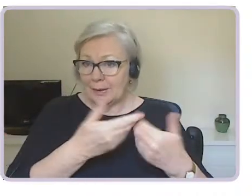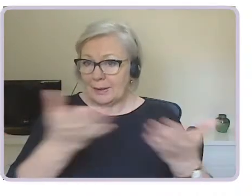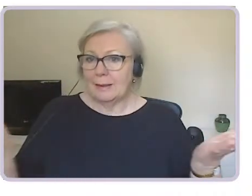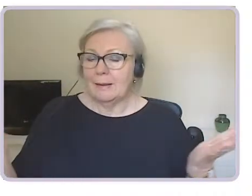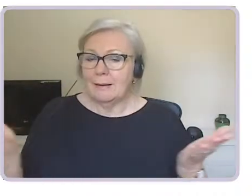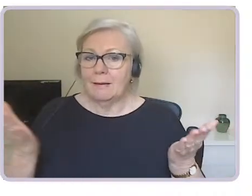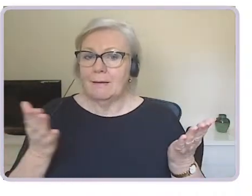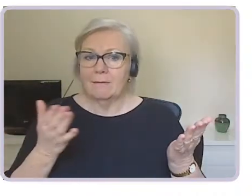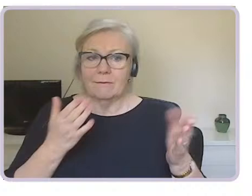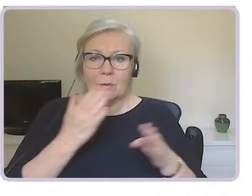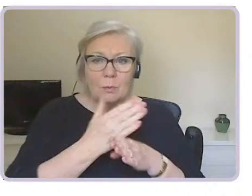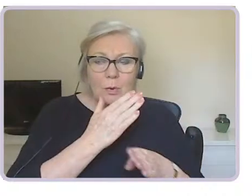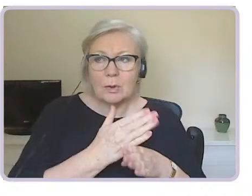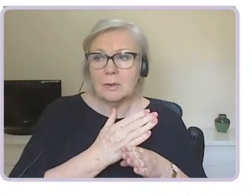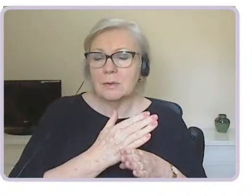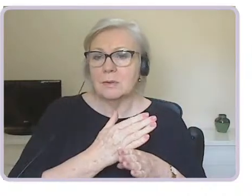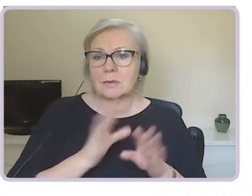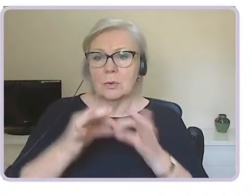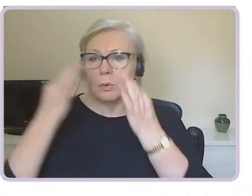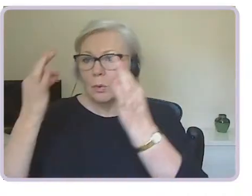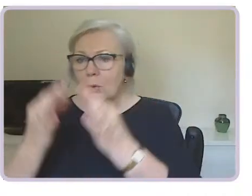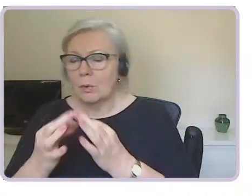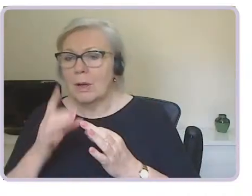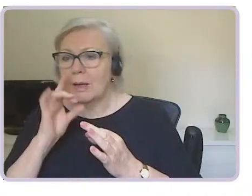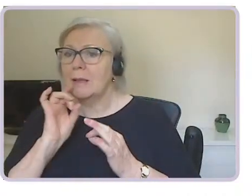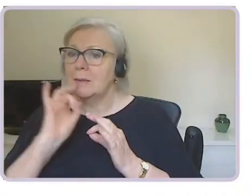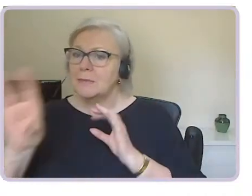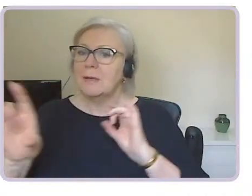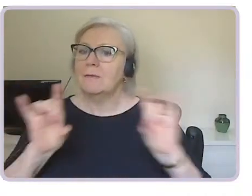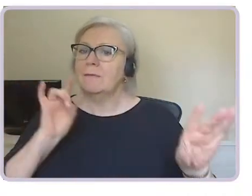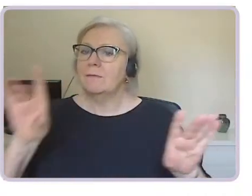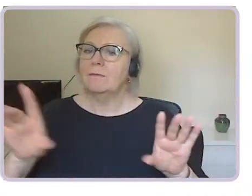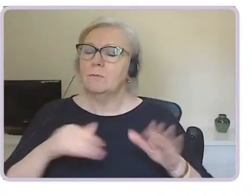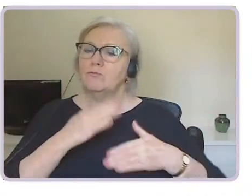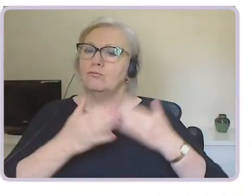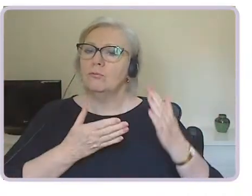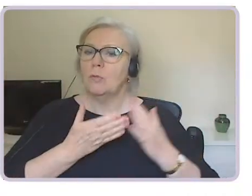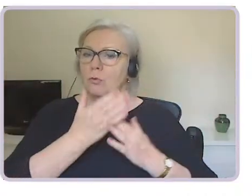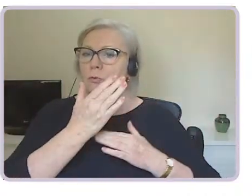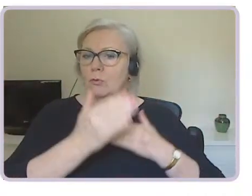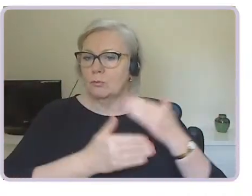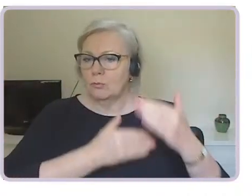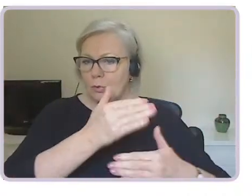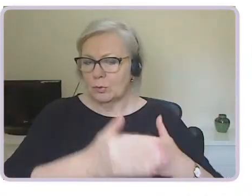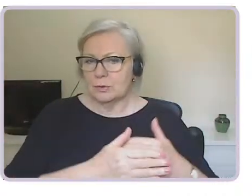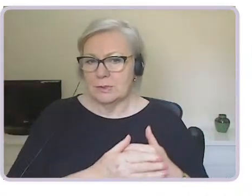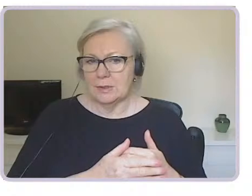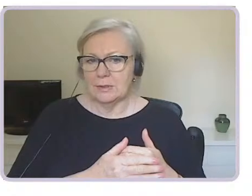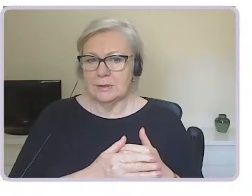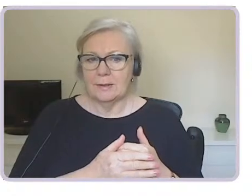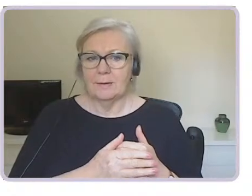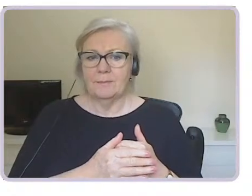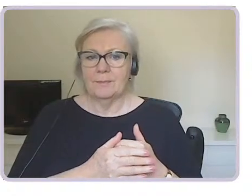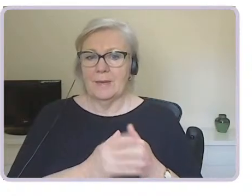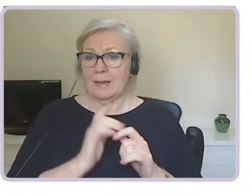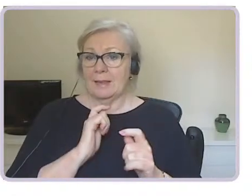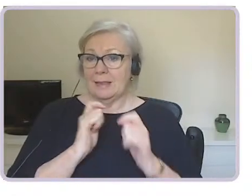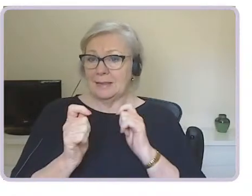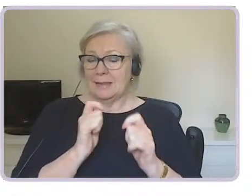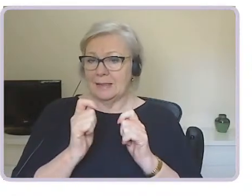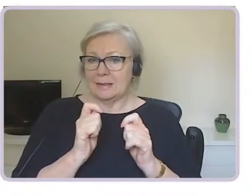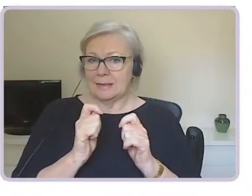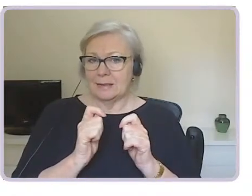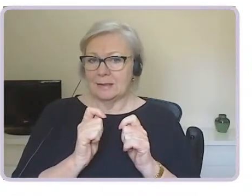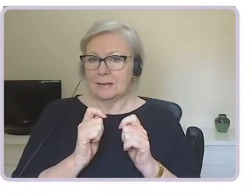to complete it individually and at a time that works for them. And the development and testing of it involved a whole host of end